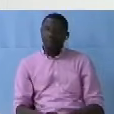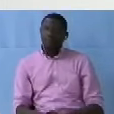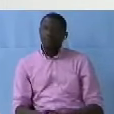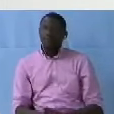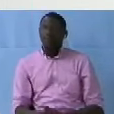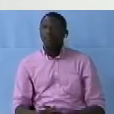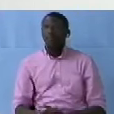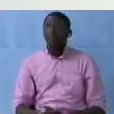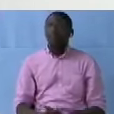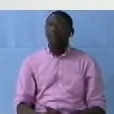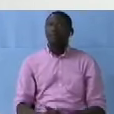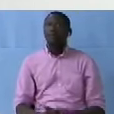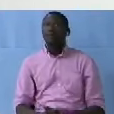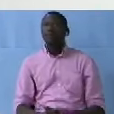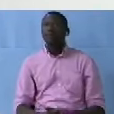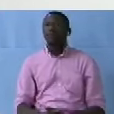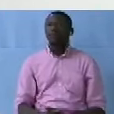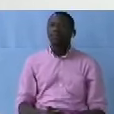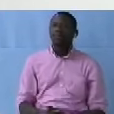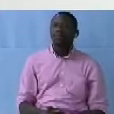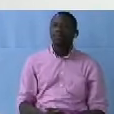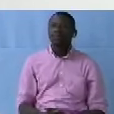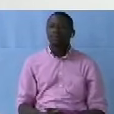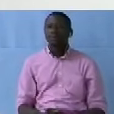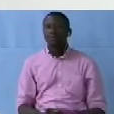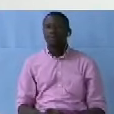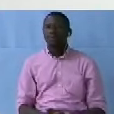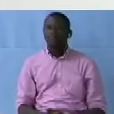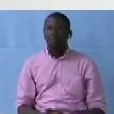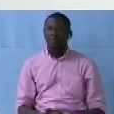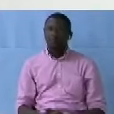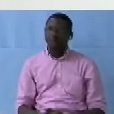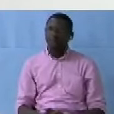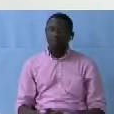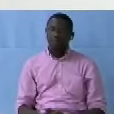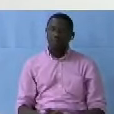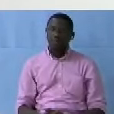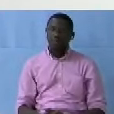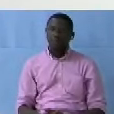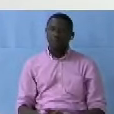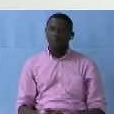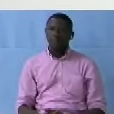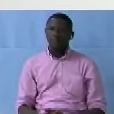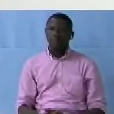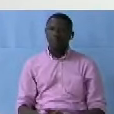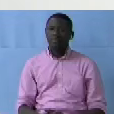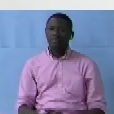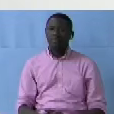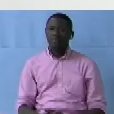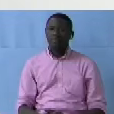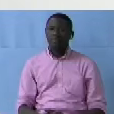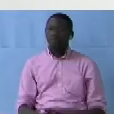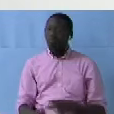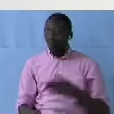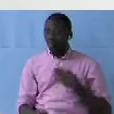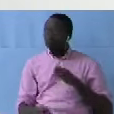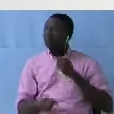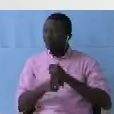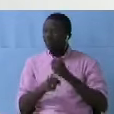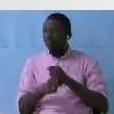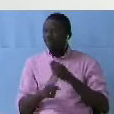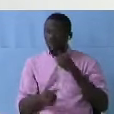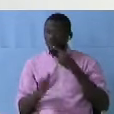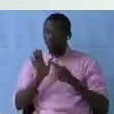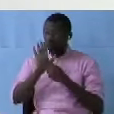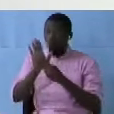rew well one cannot but adduce that well, it was de facto medical practice bon nak bon du